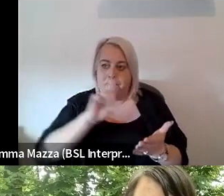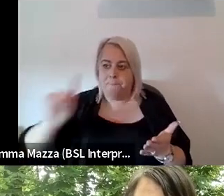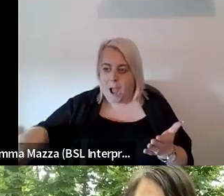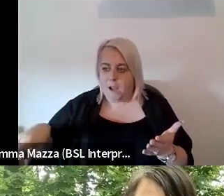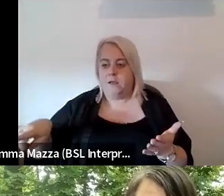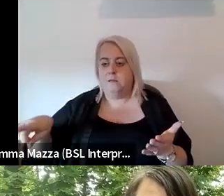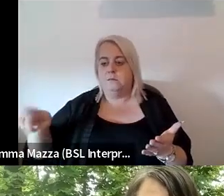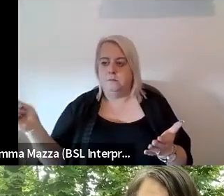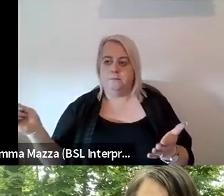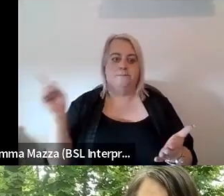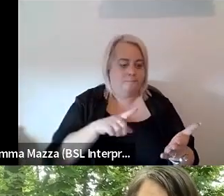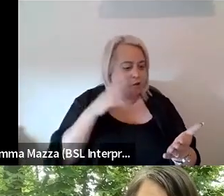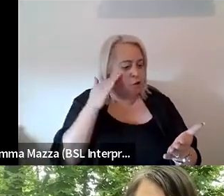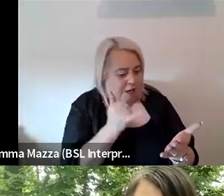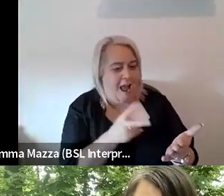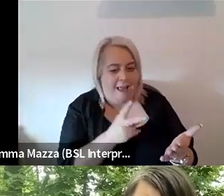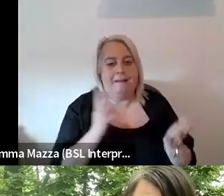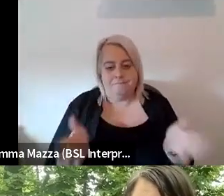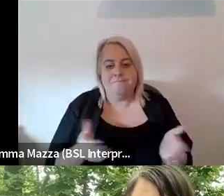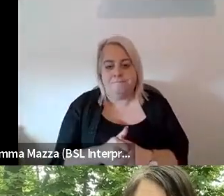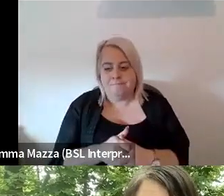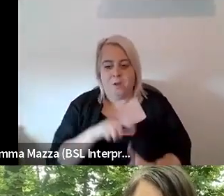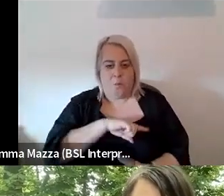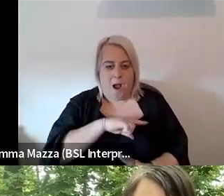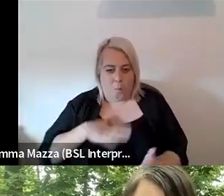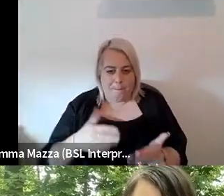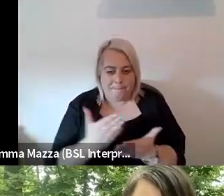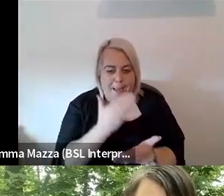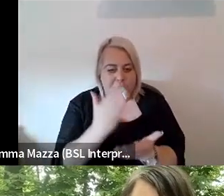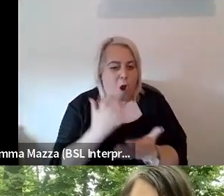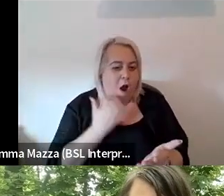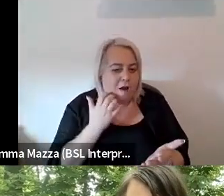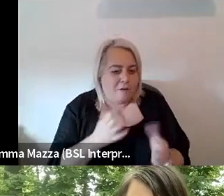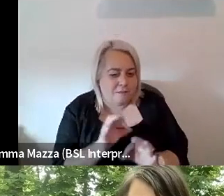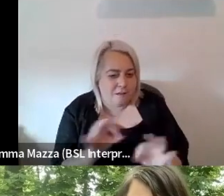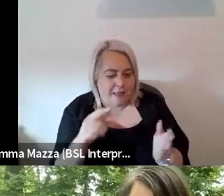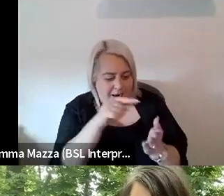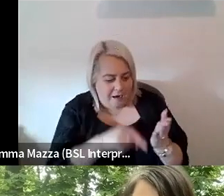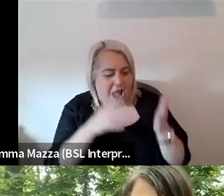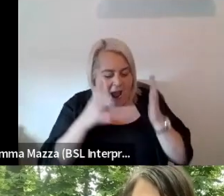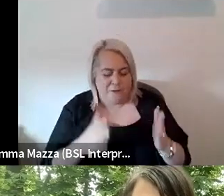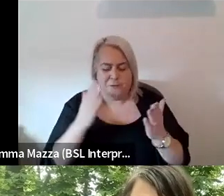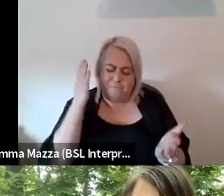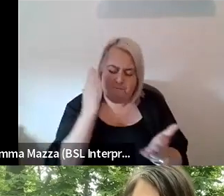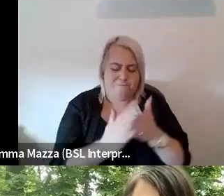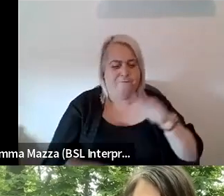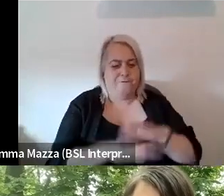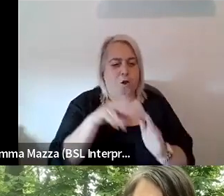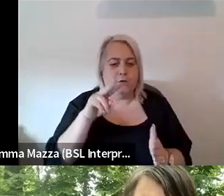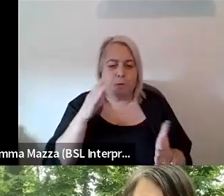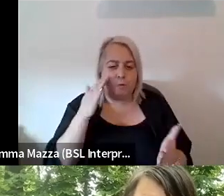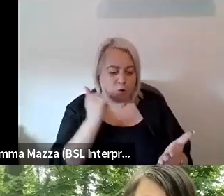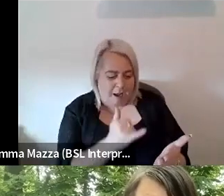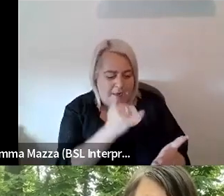sure that there's no errors, always peer check everything just because that's a great